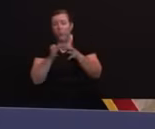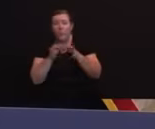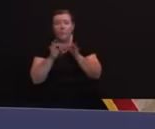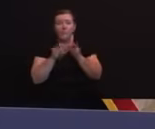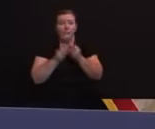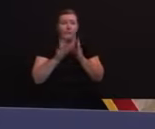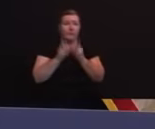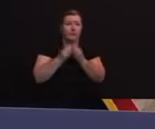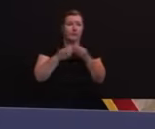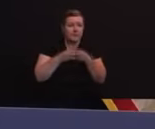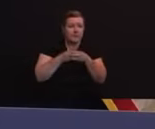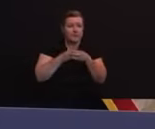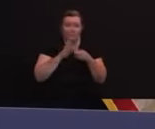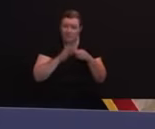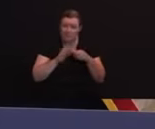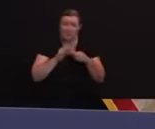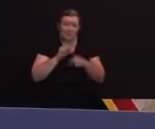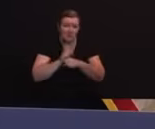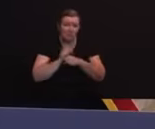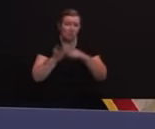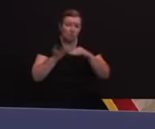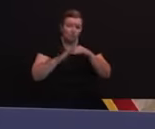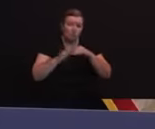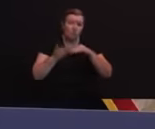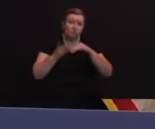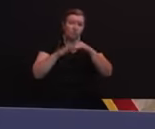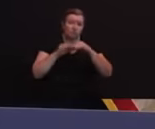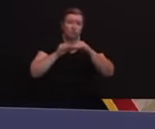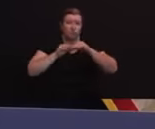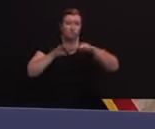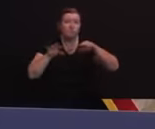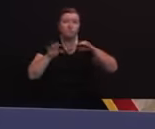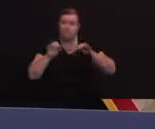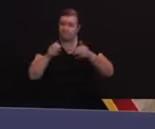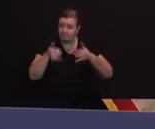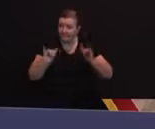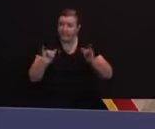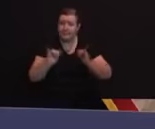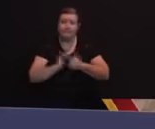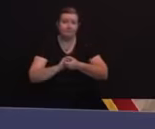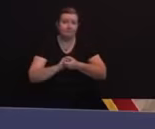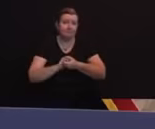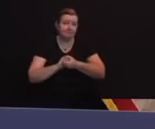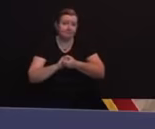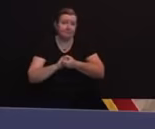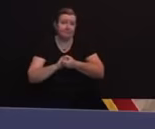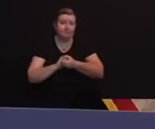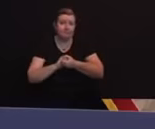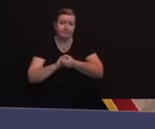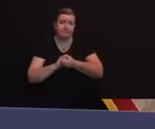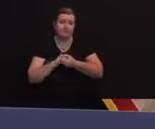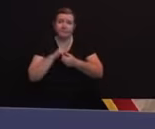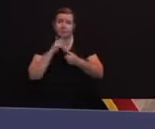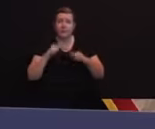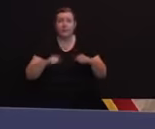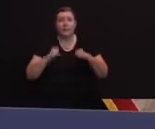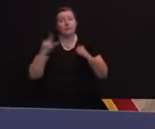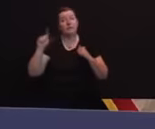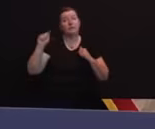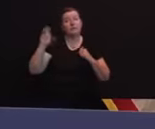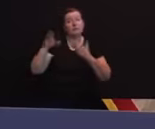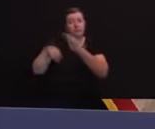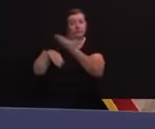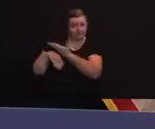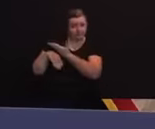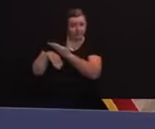of increasing cases. Residents of long-term care facilities are particularly susceptible. Bringing your loved